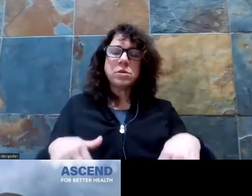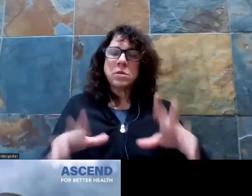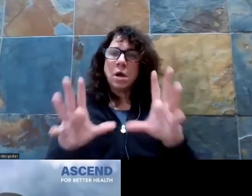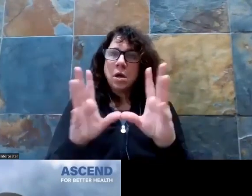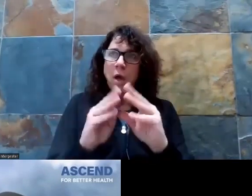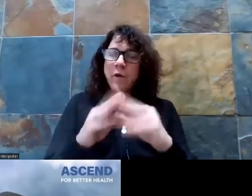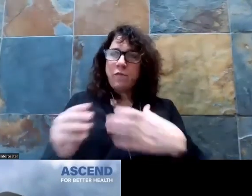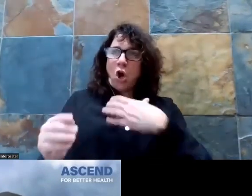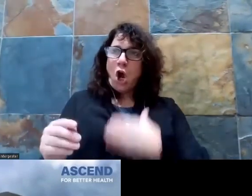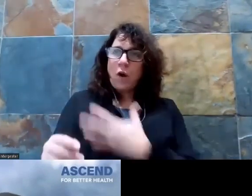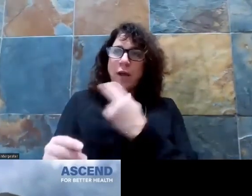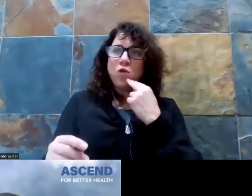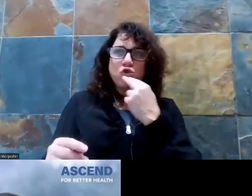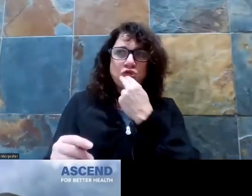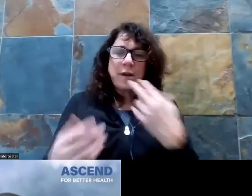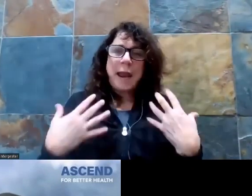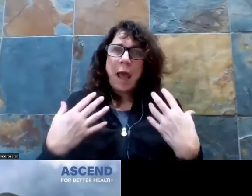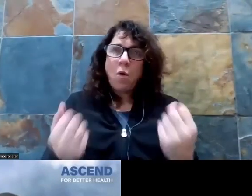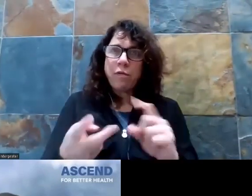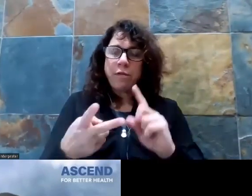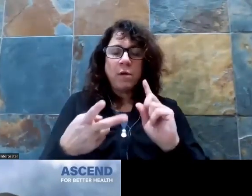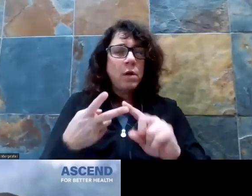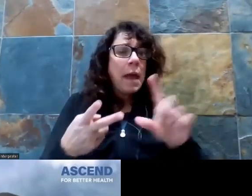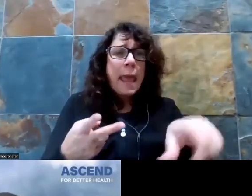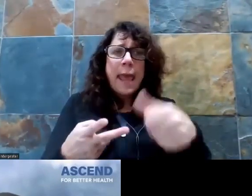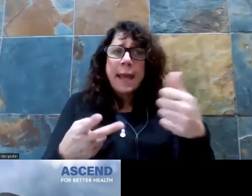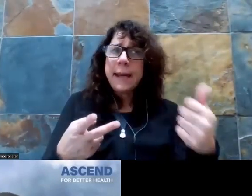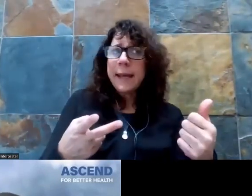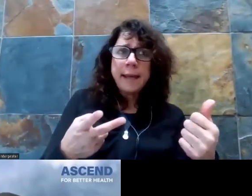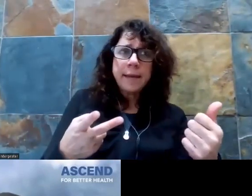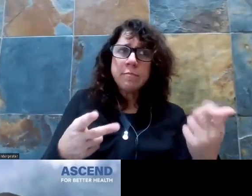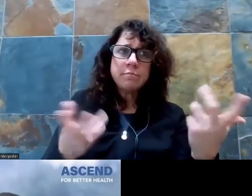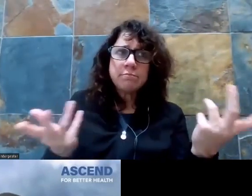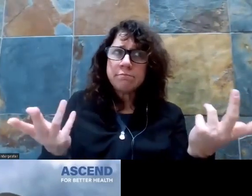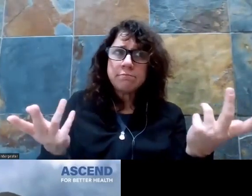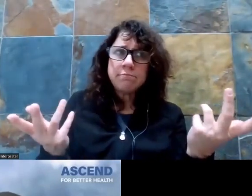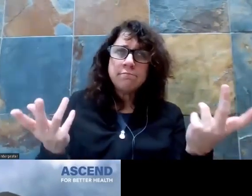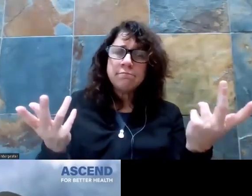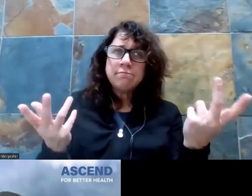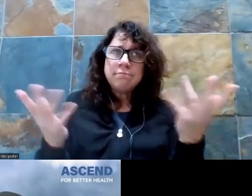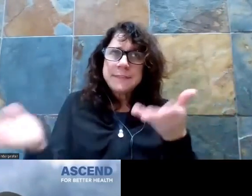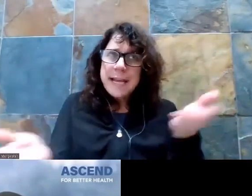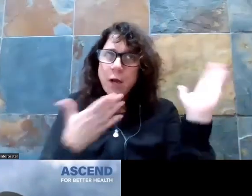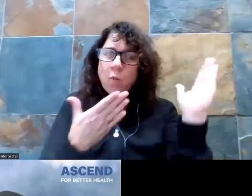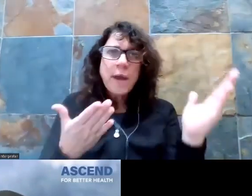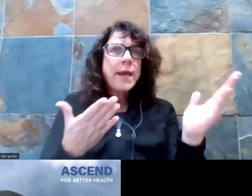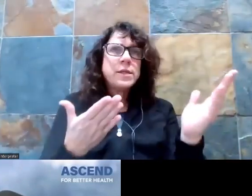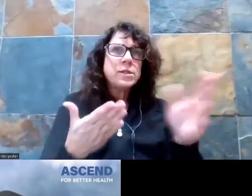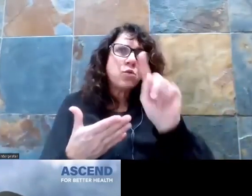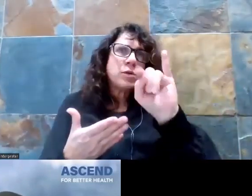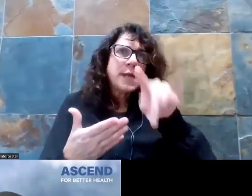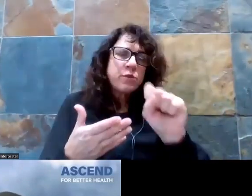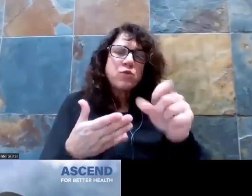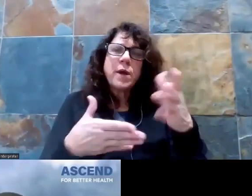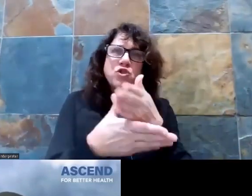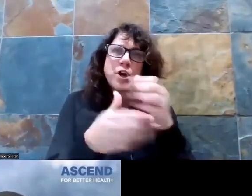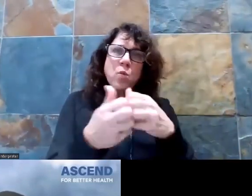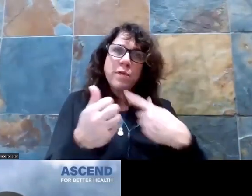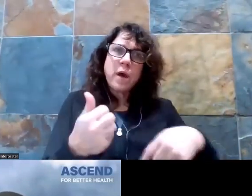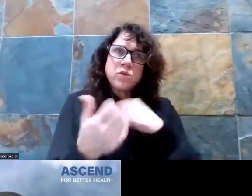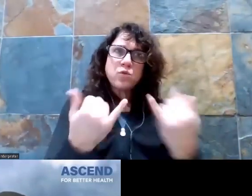conference on hunger and nutrition and health. You know, are there any you know, takeaways or tidbits you might share with us today about this